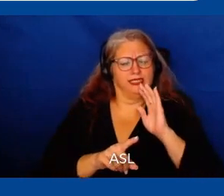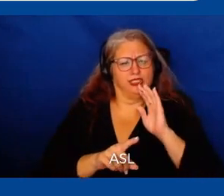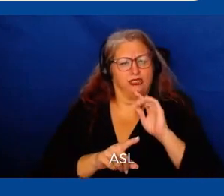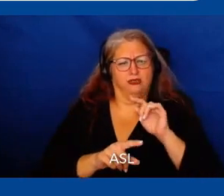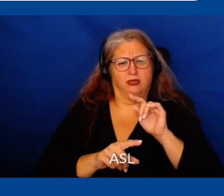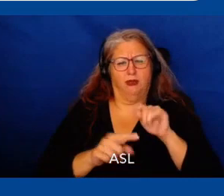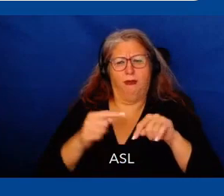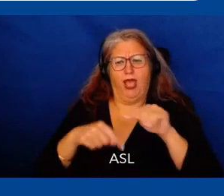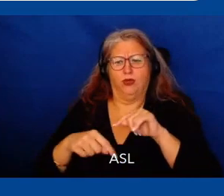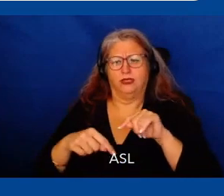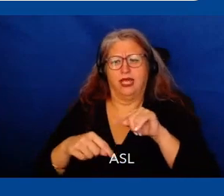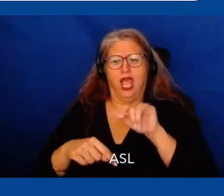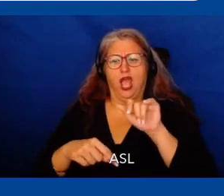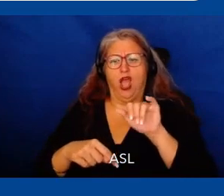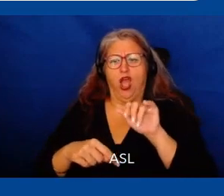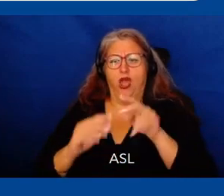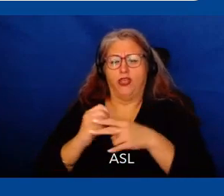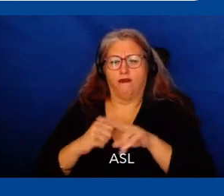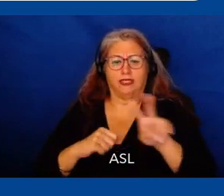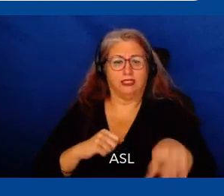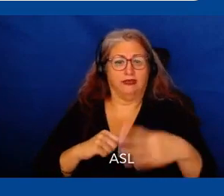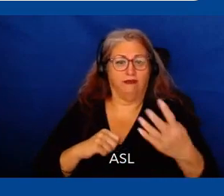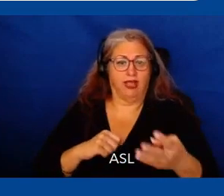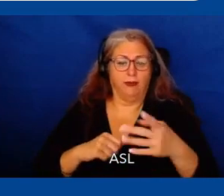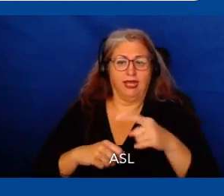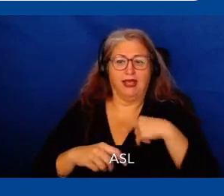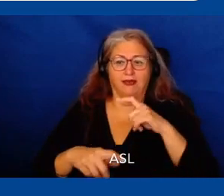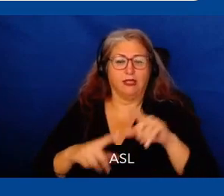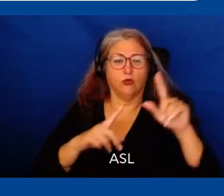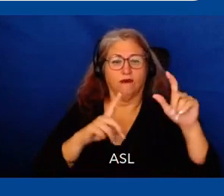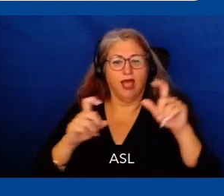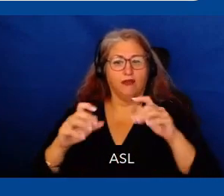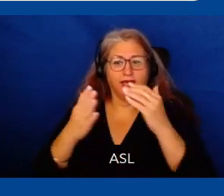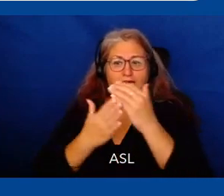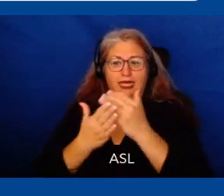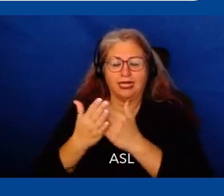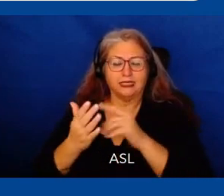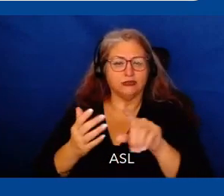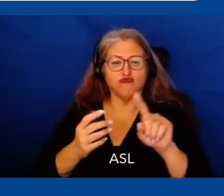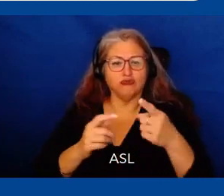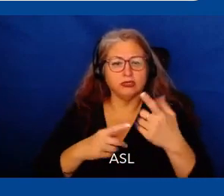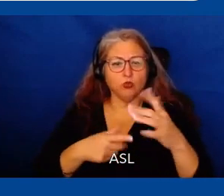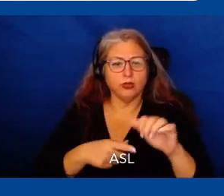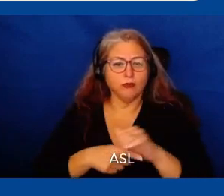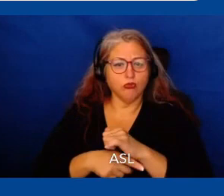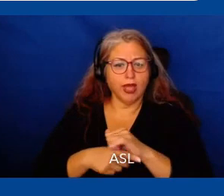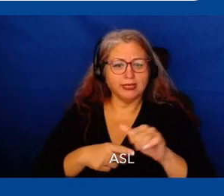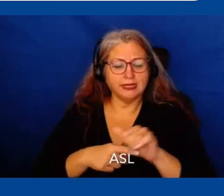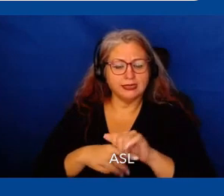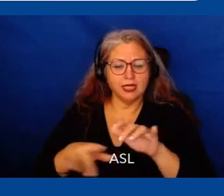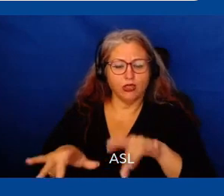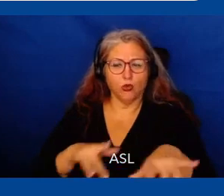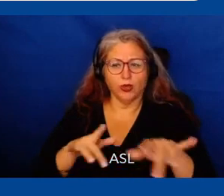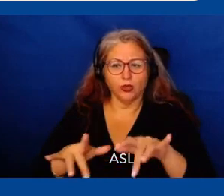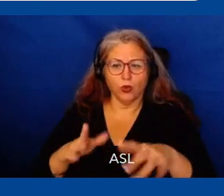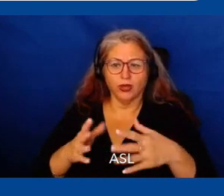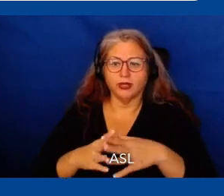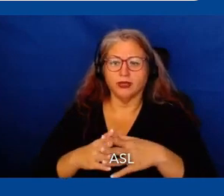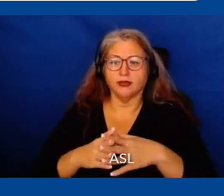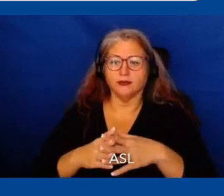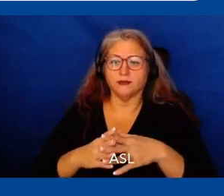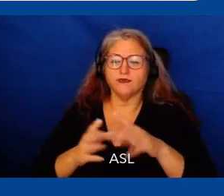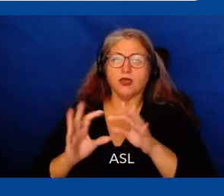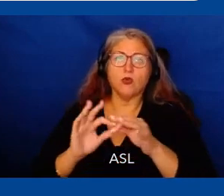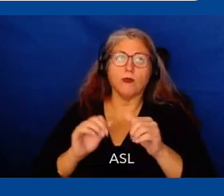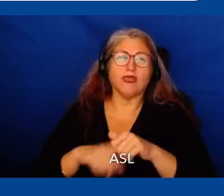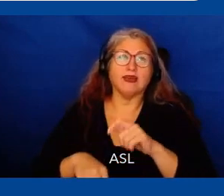the archivist flipped that over and recorded it, and it was this photography lesson, which was just a practice kind of recording session. But in terms of